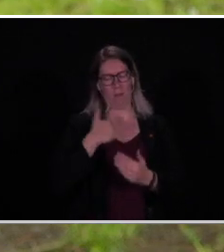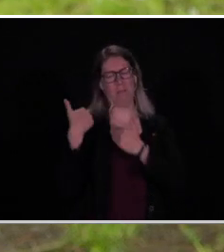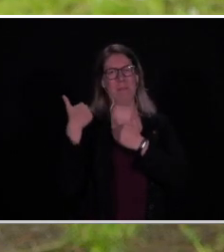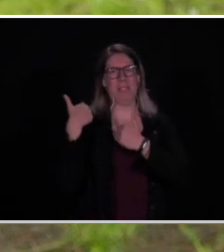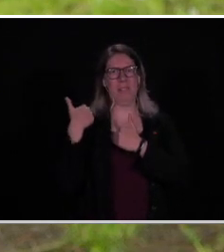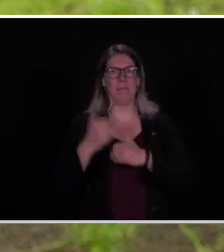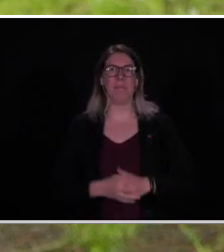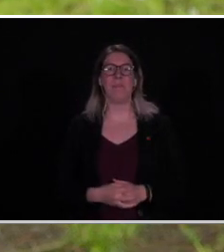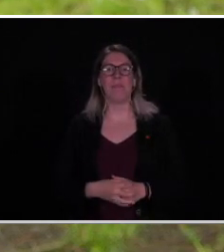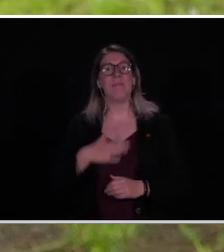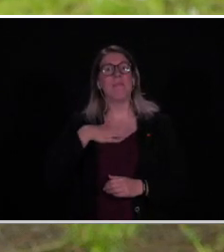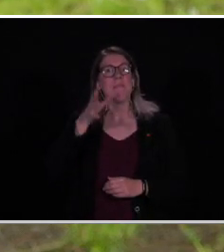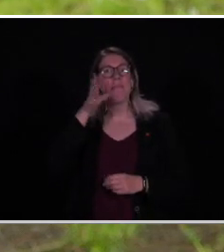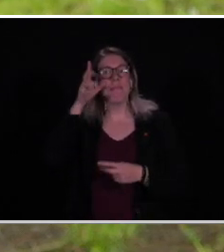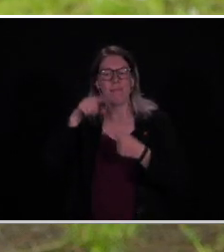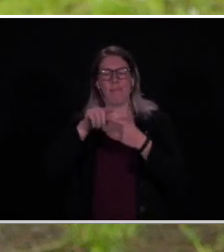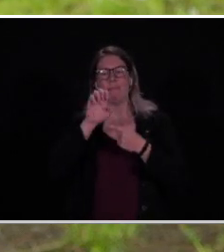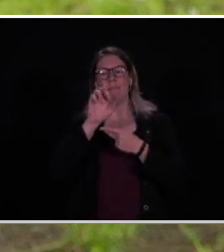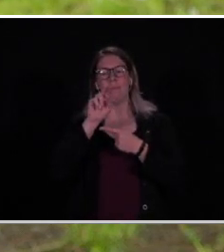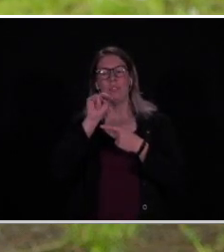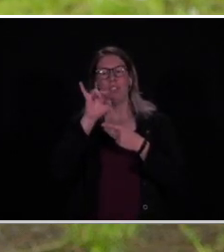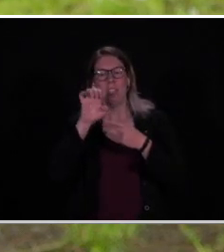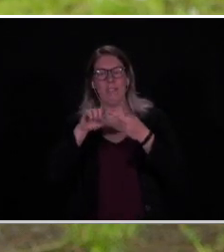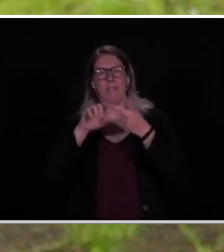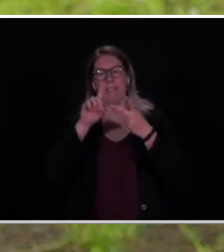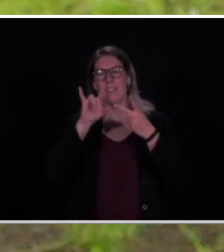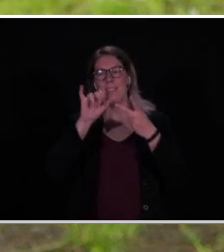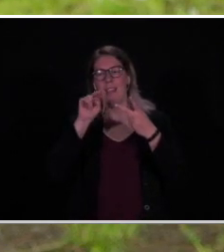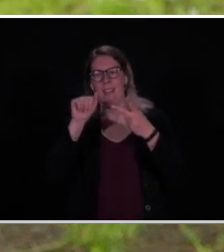My parents are Ernie and Deanna George. My